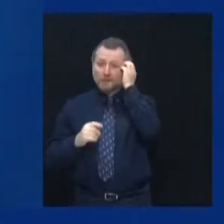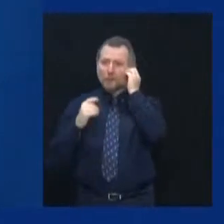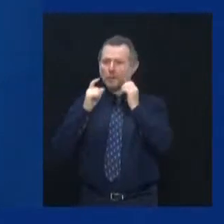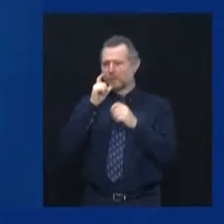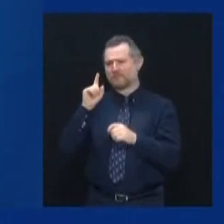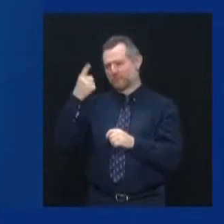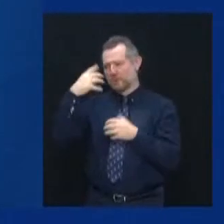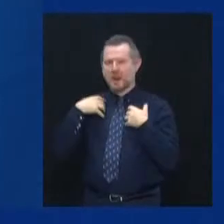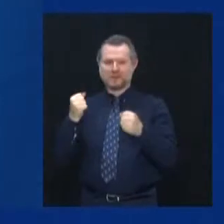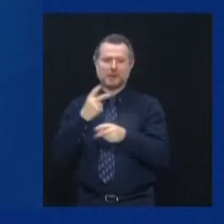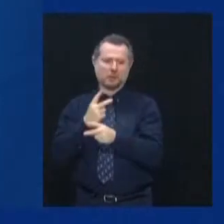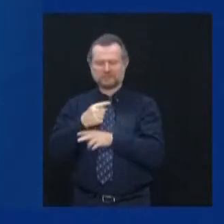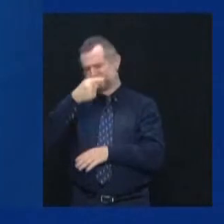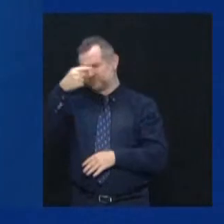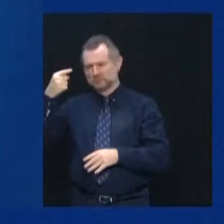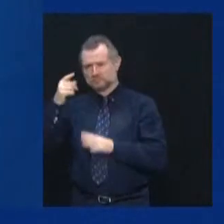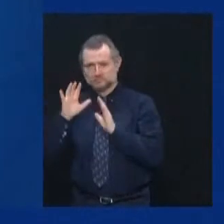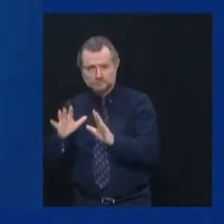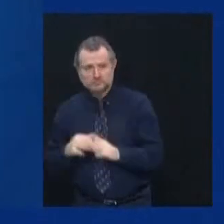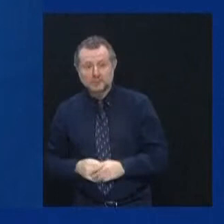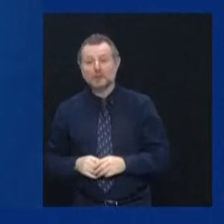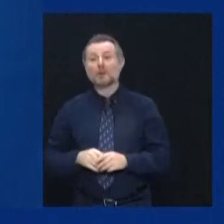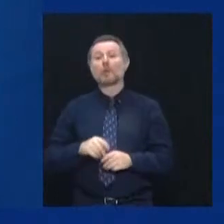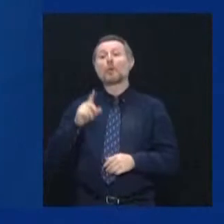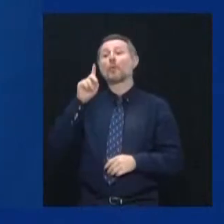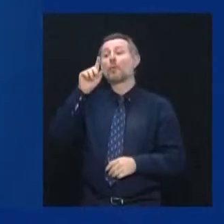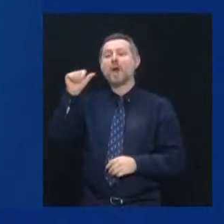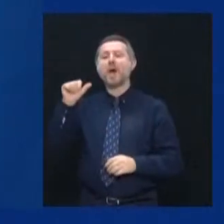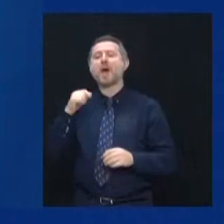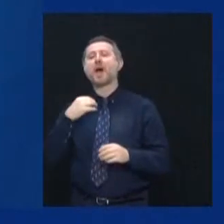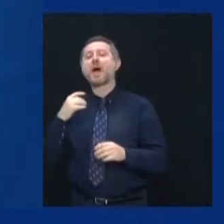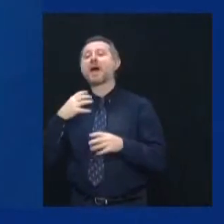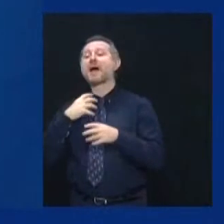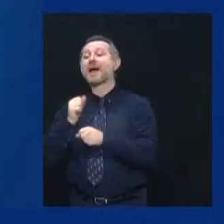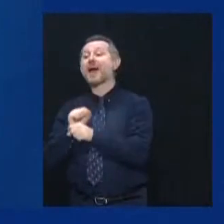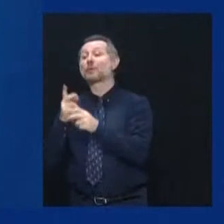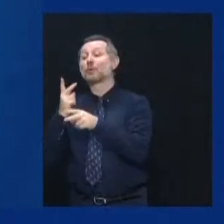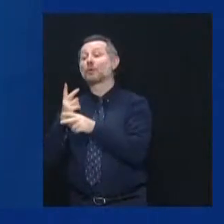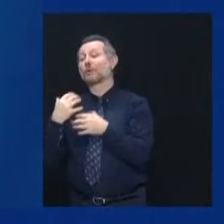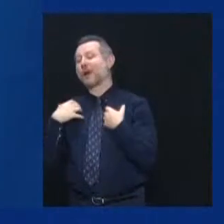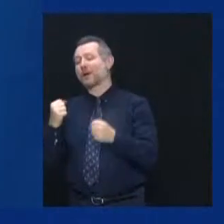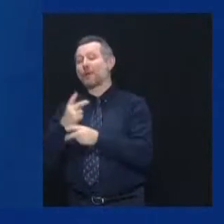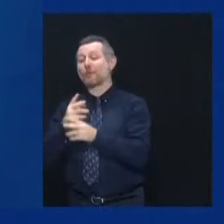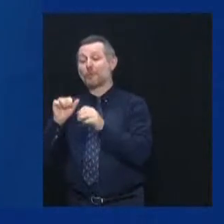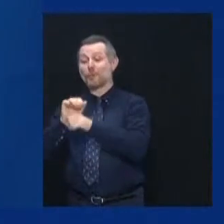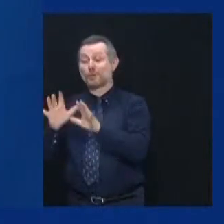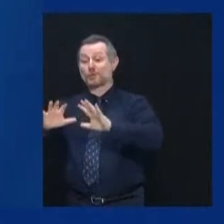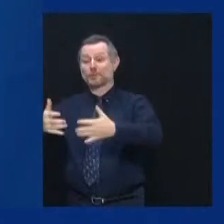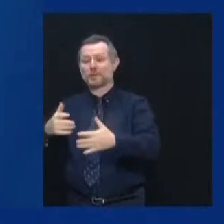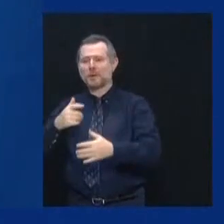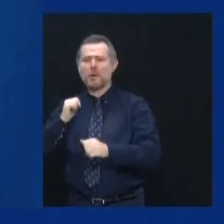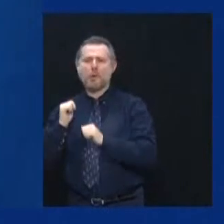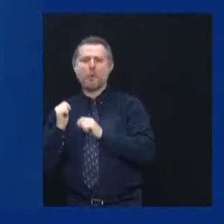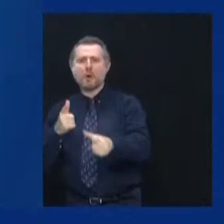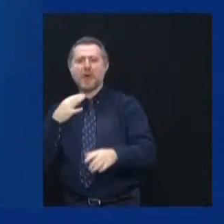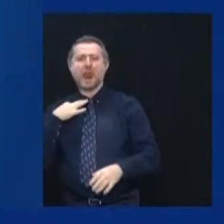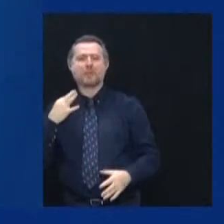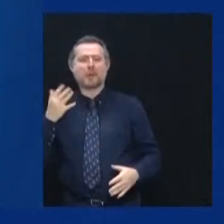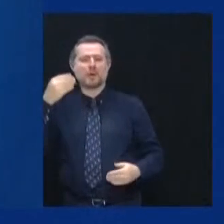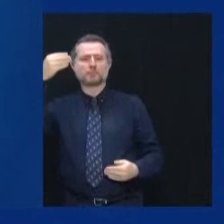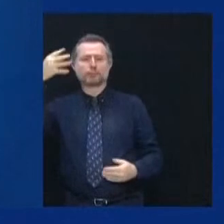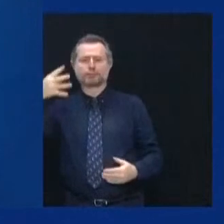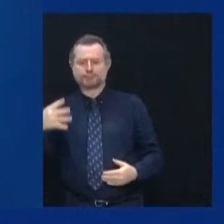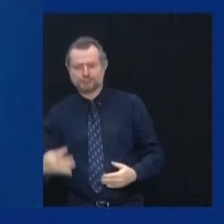first. Healthcare workers are called Group 1A. They are all now eligible. There are